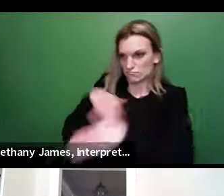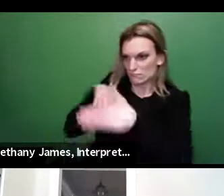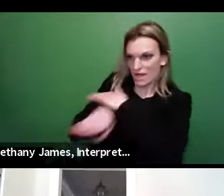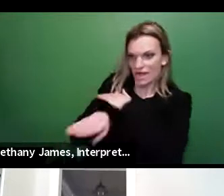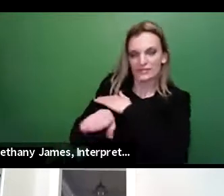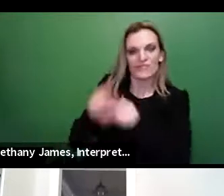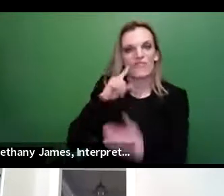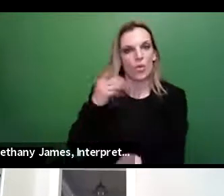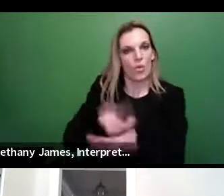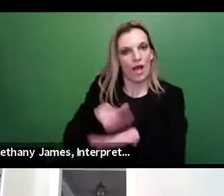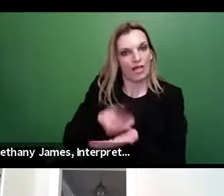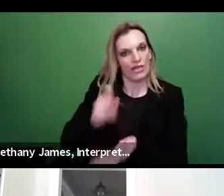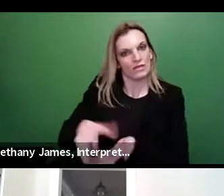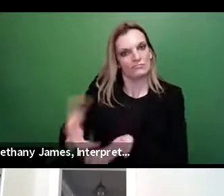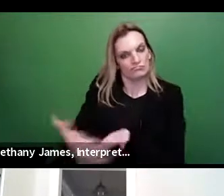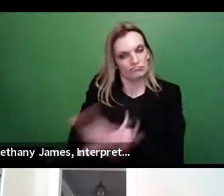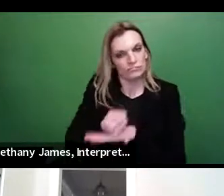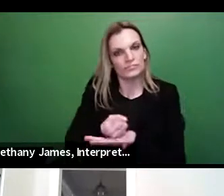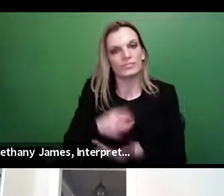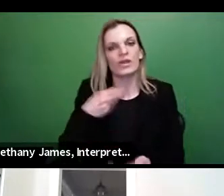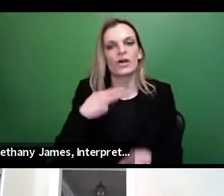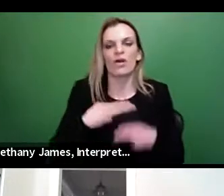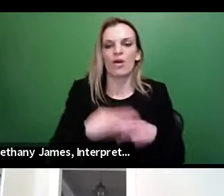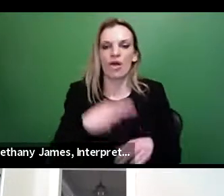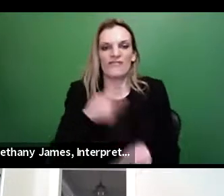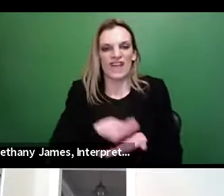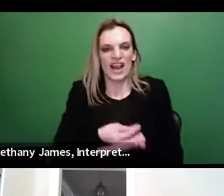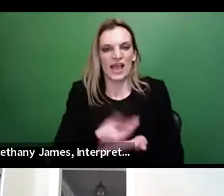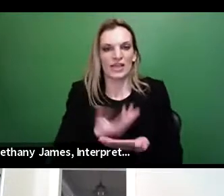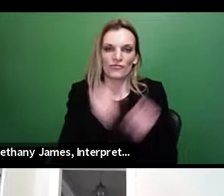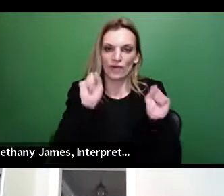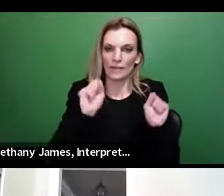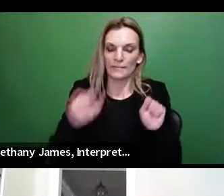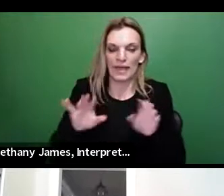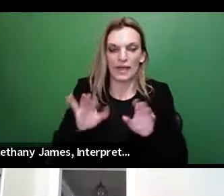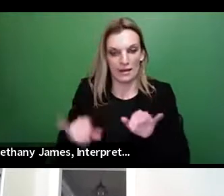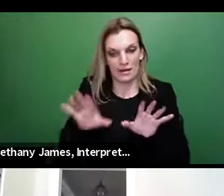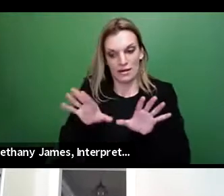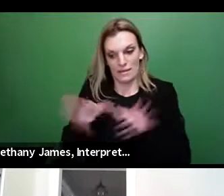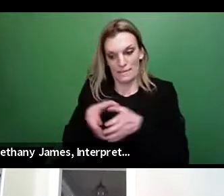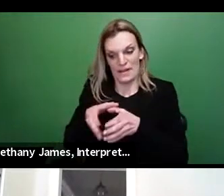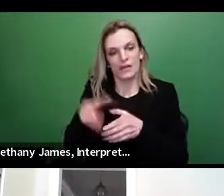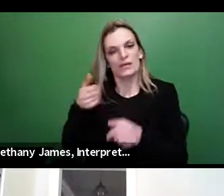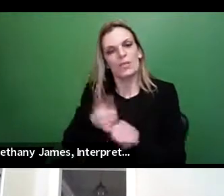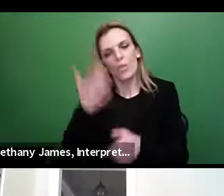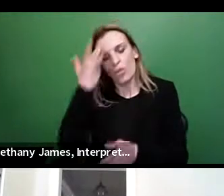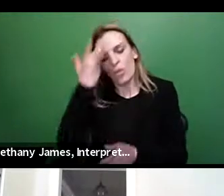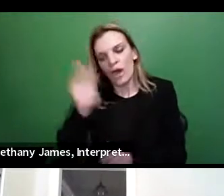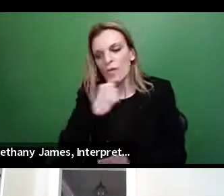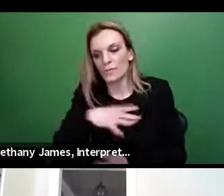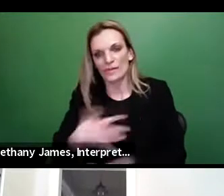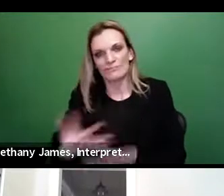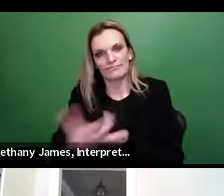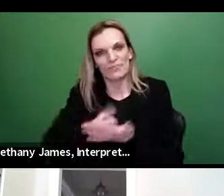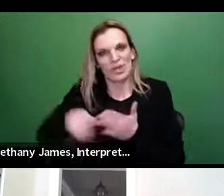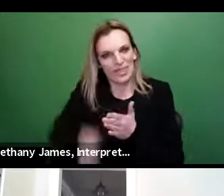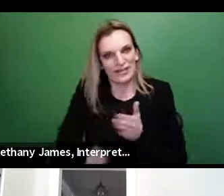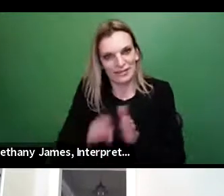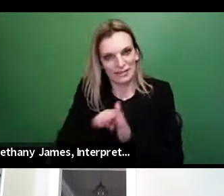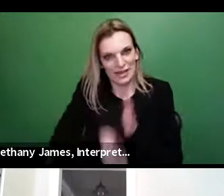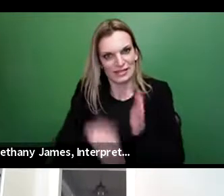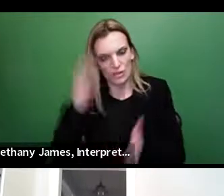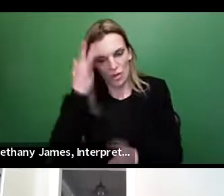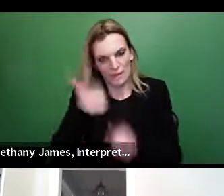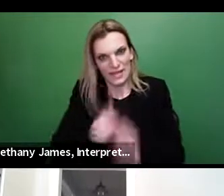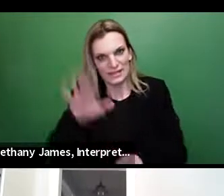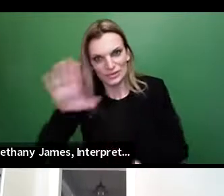So the Financial Freedom Committee is looking at the pay gaps and pay gap not just based on gender,